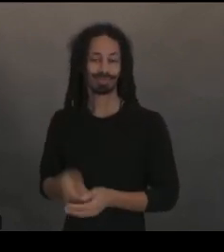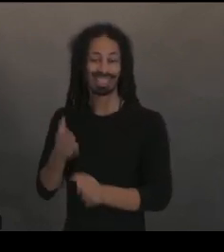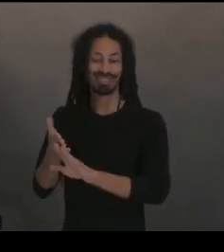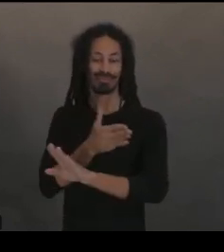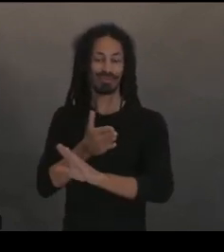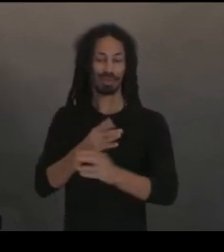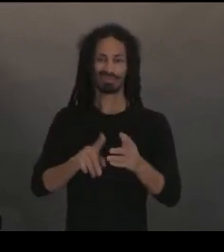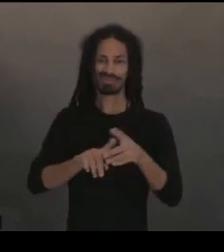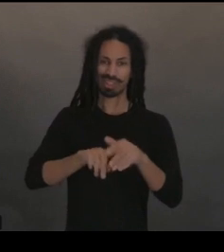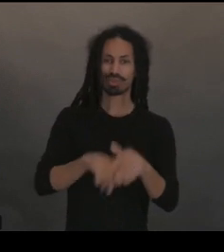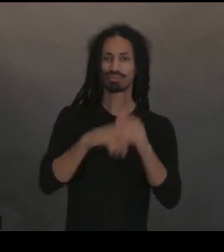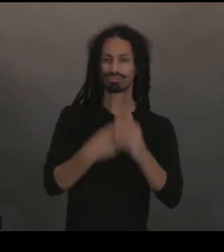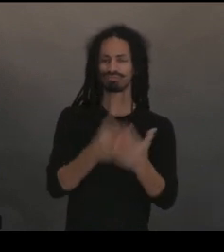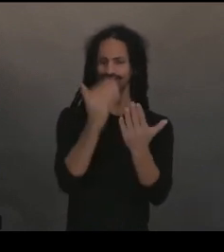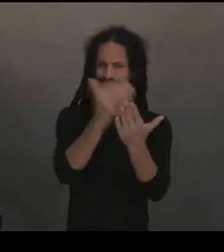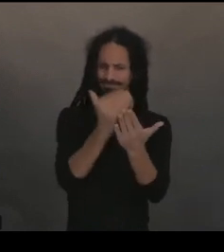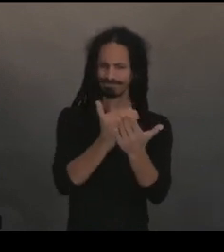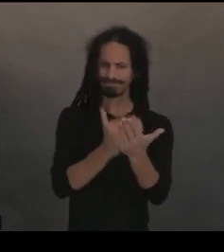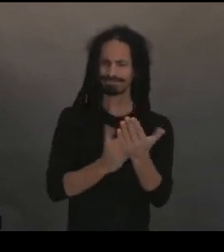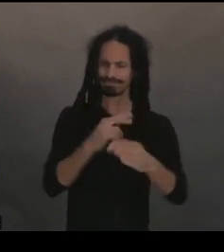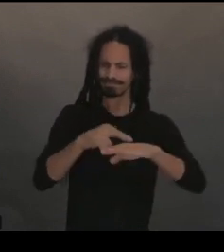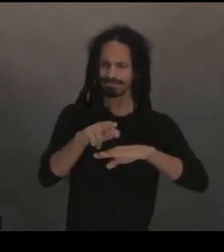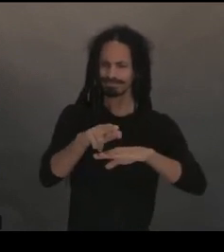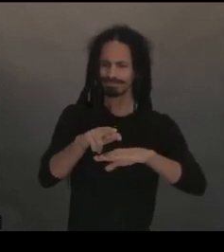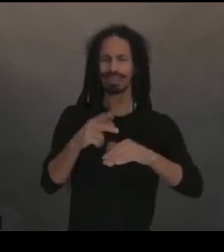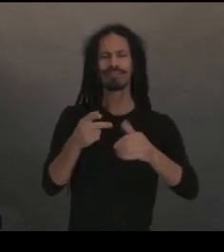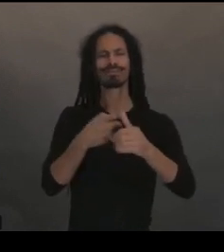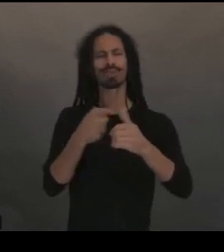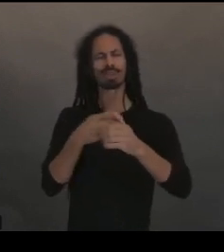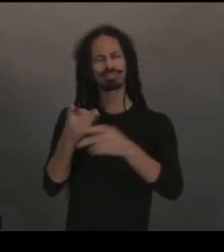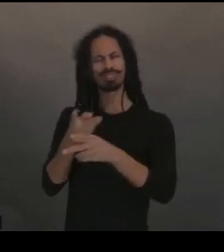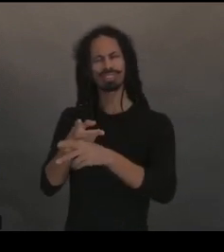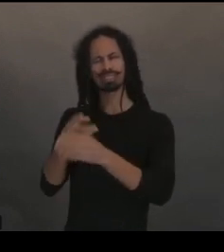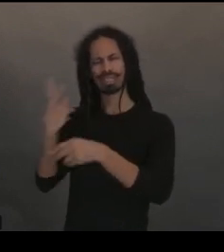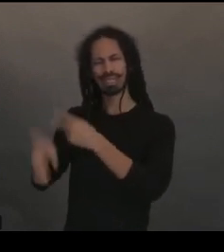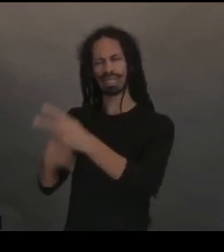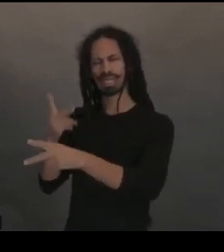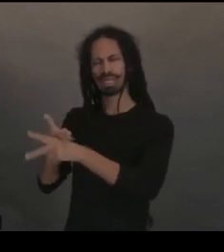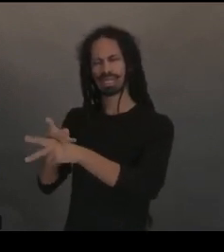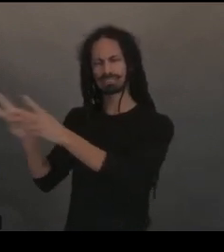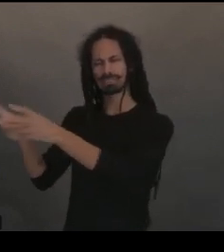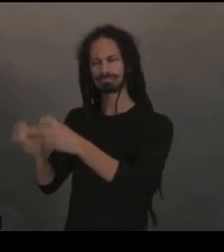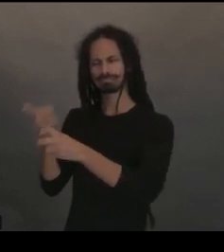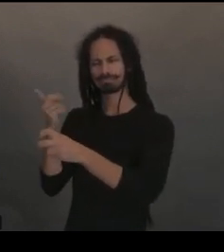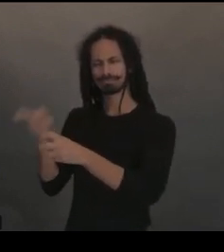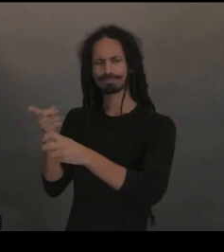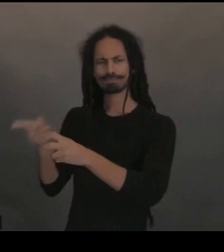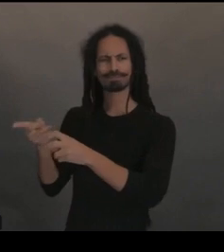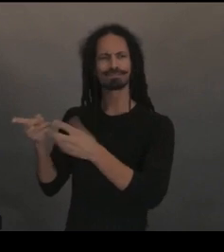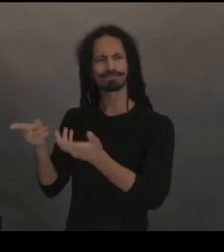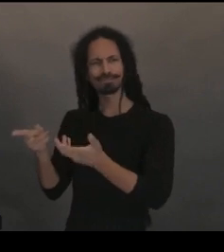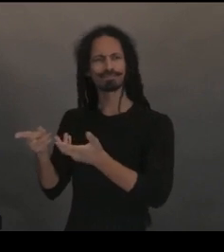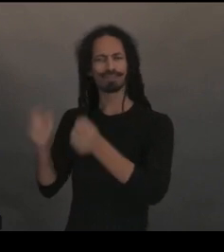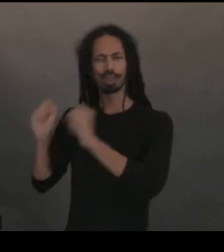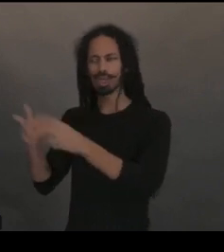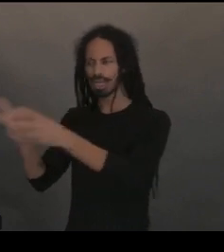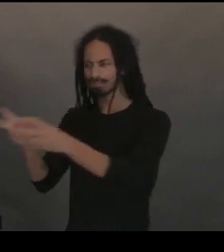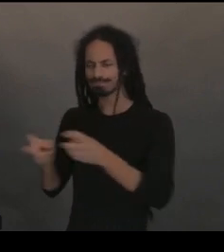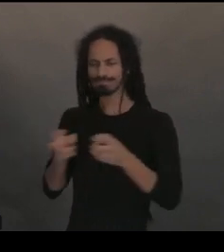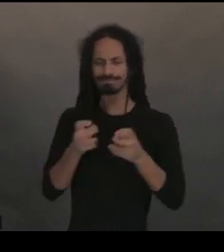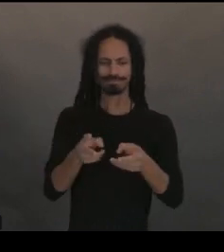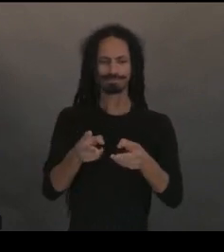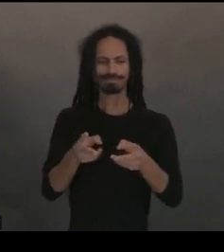out what is the type of source of information you're referencing so that you could put the information correctly in your reference